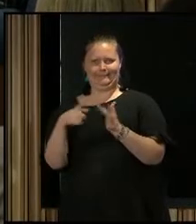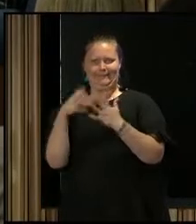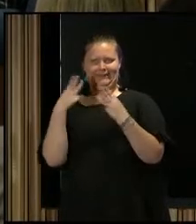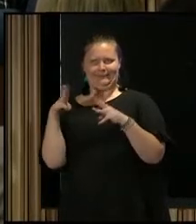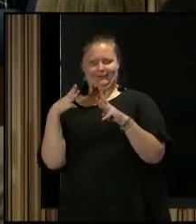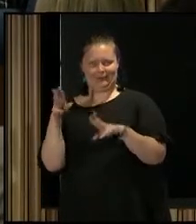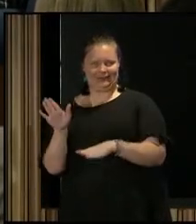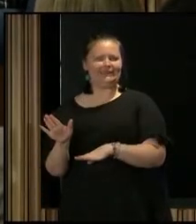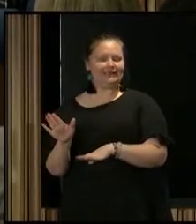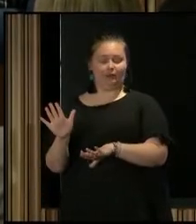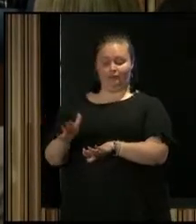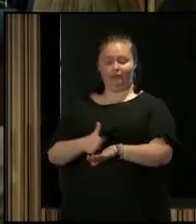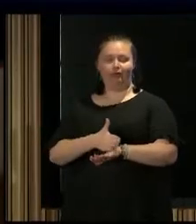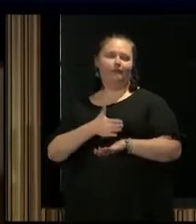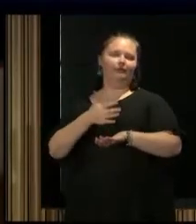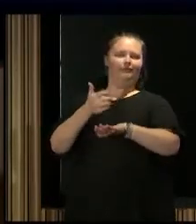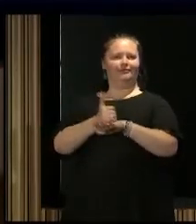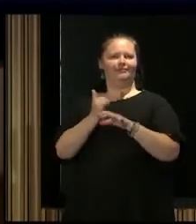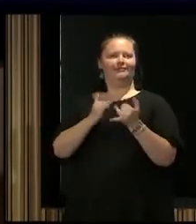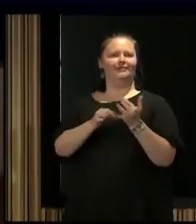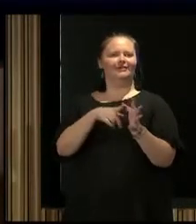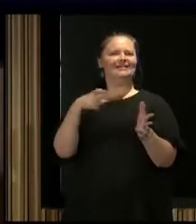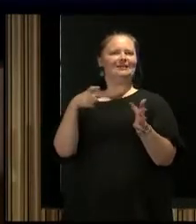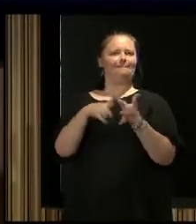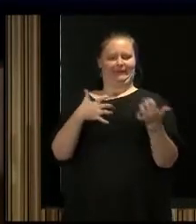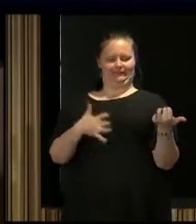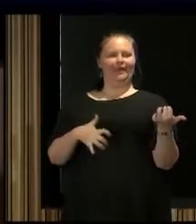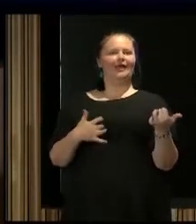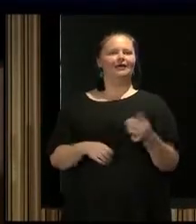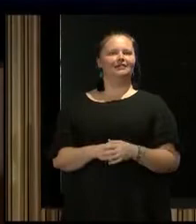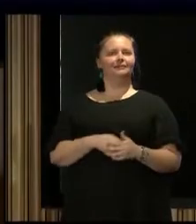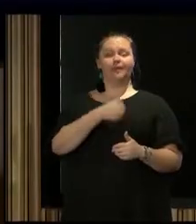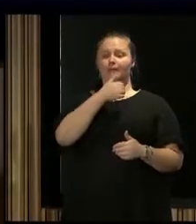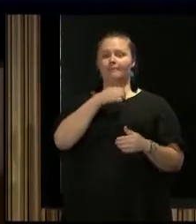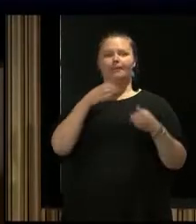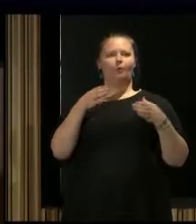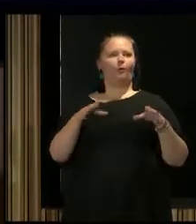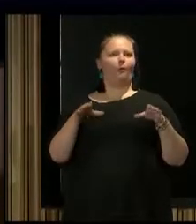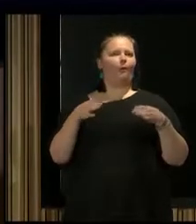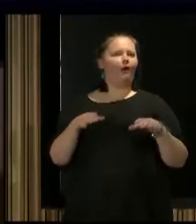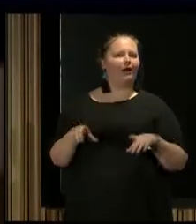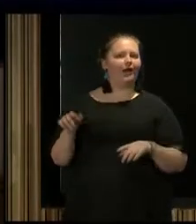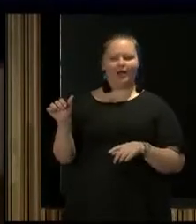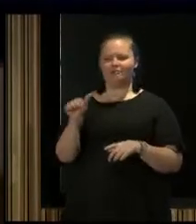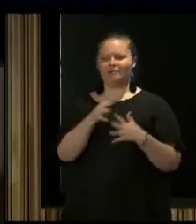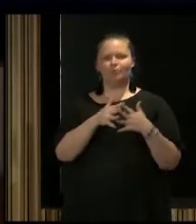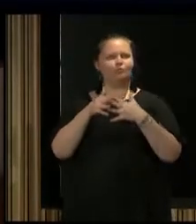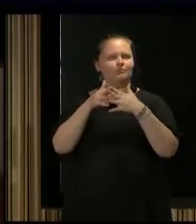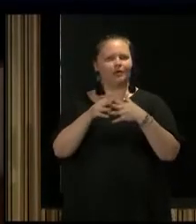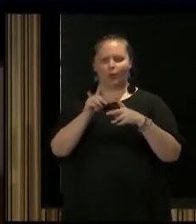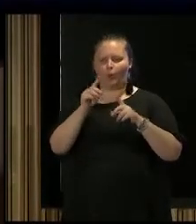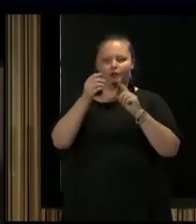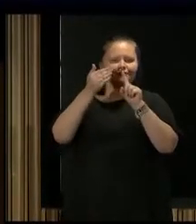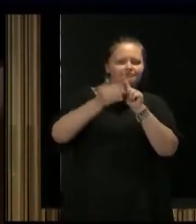bringing, yes, resurrecting the space band, pub choir back to the US. So what's on the horizon